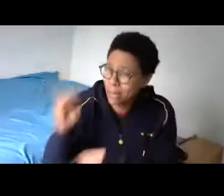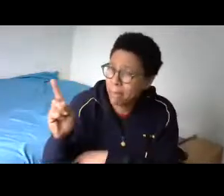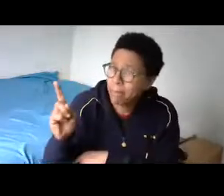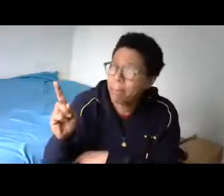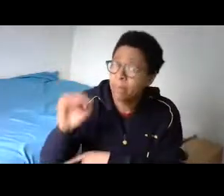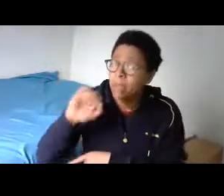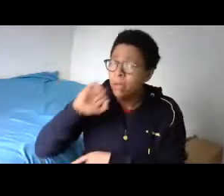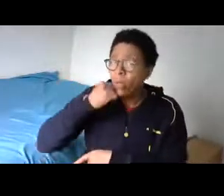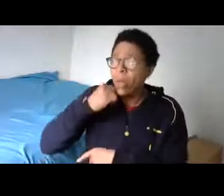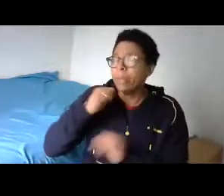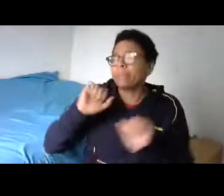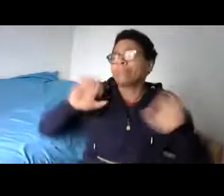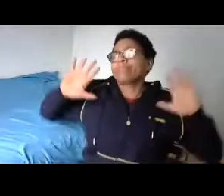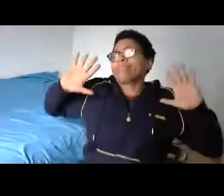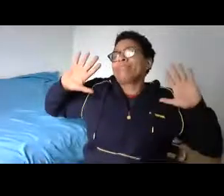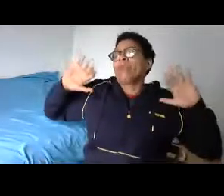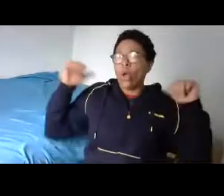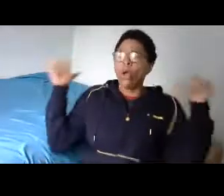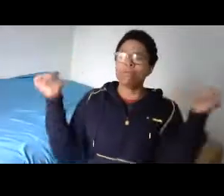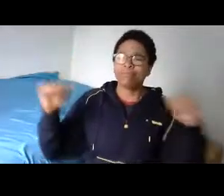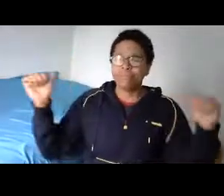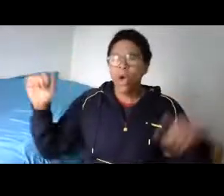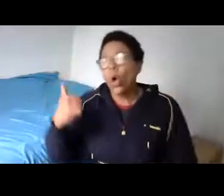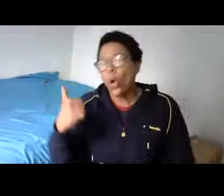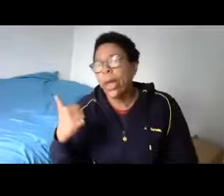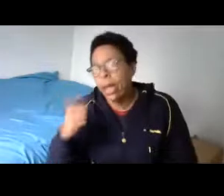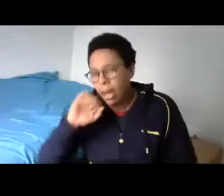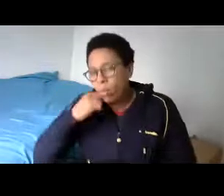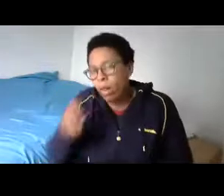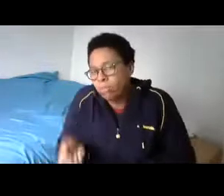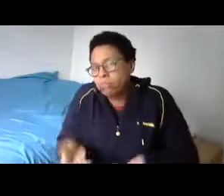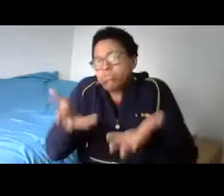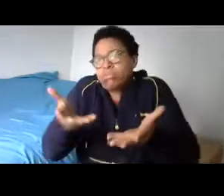making their life difficult